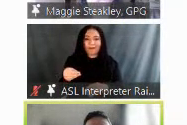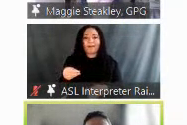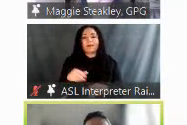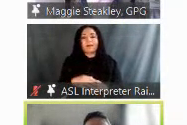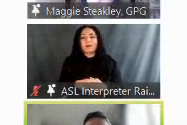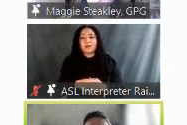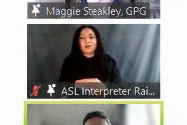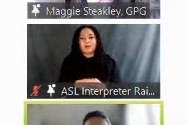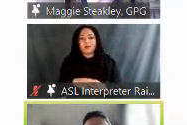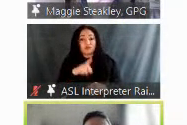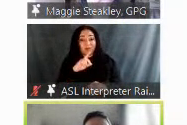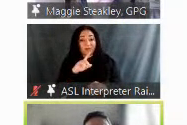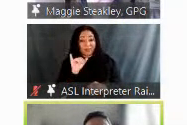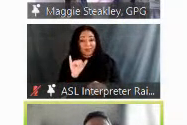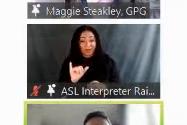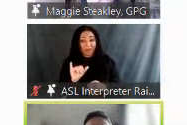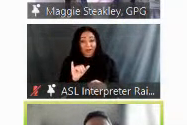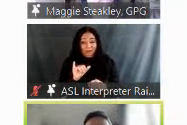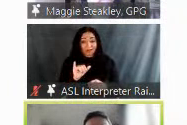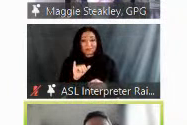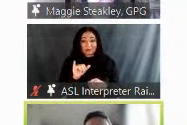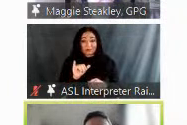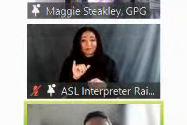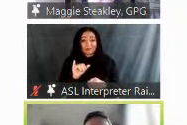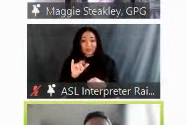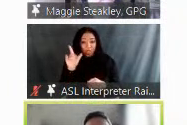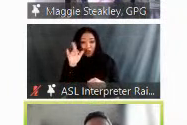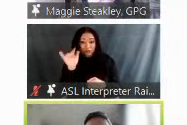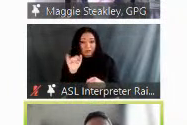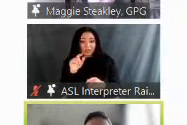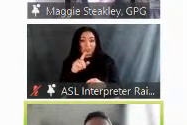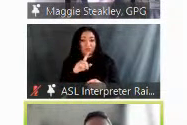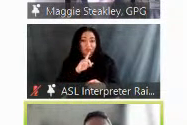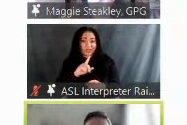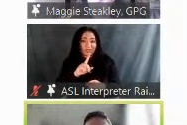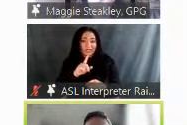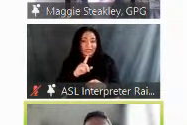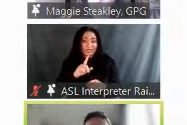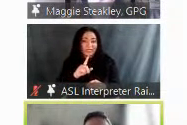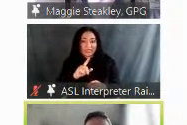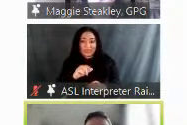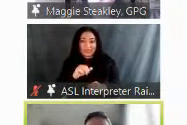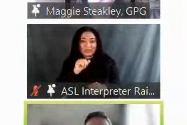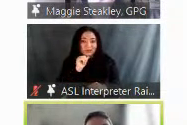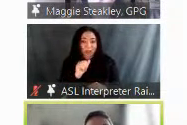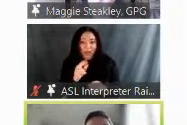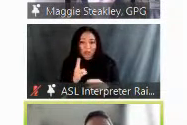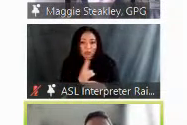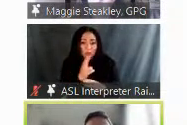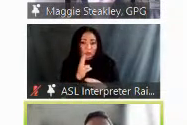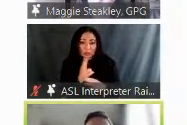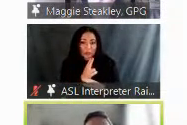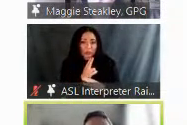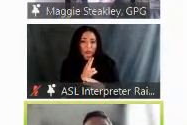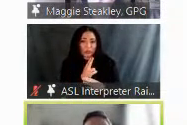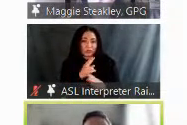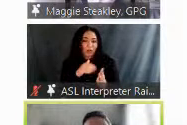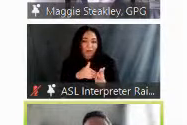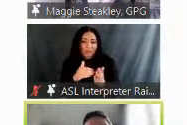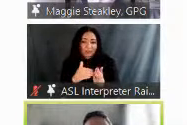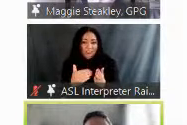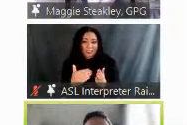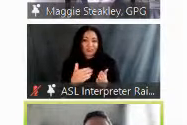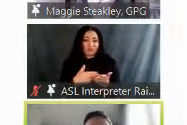And really that to me looks like a very underutilized resource in our whole